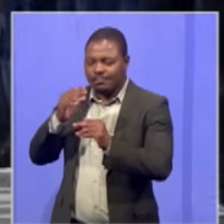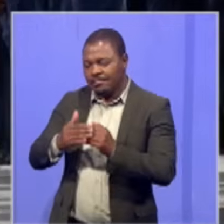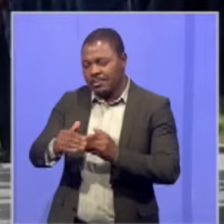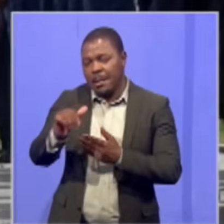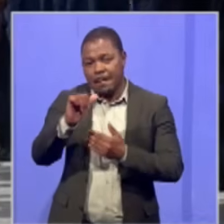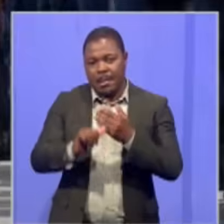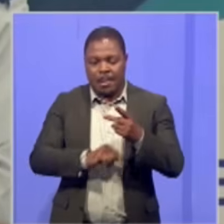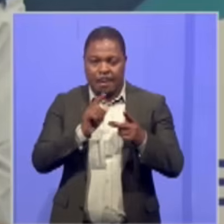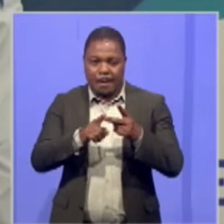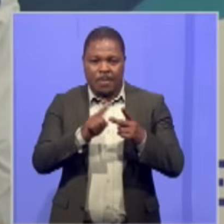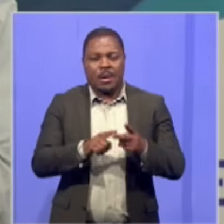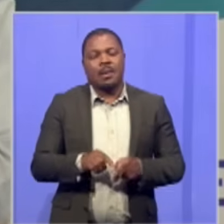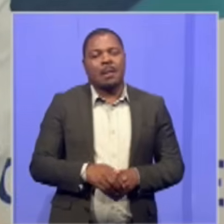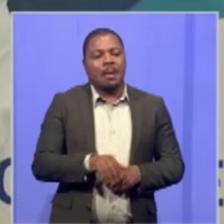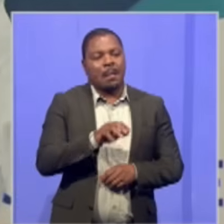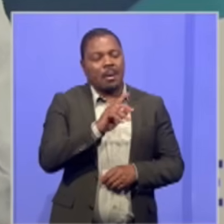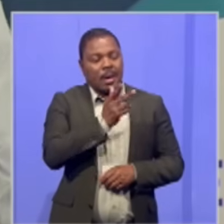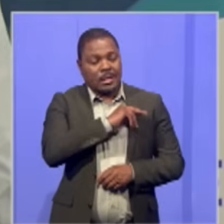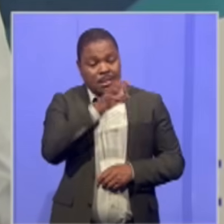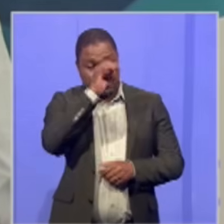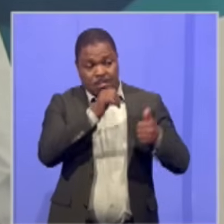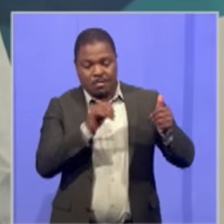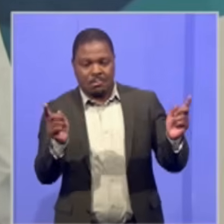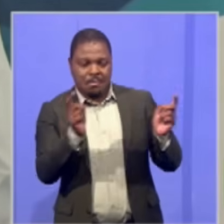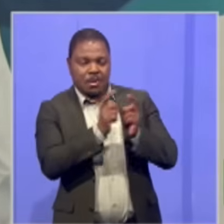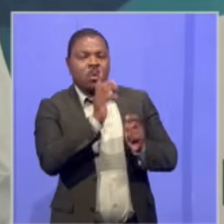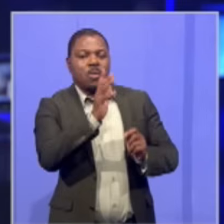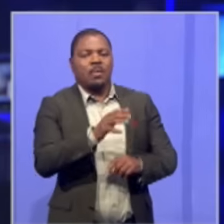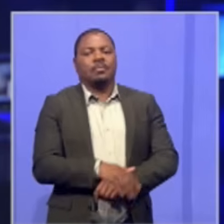le Lieutenant General Nhlanhla Mkhwanazi.